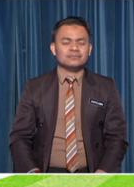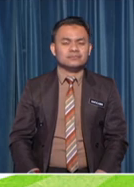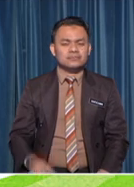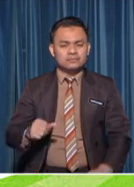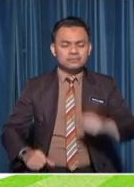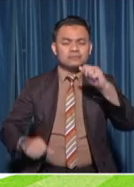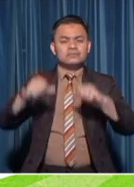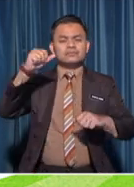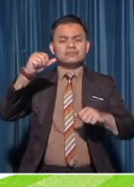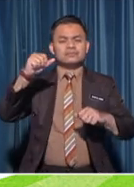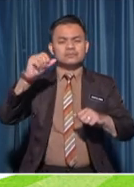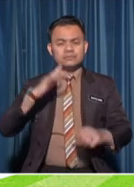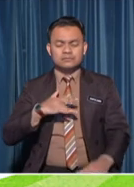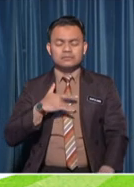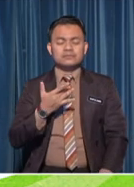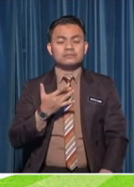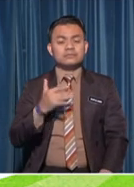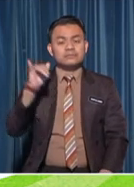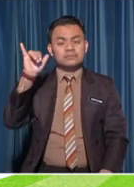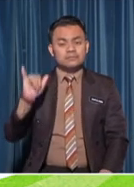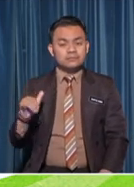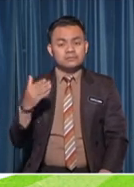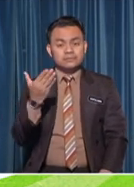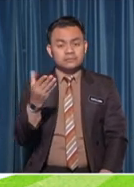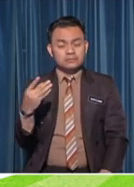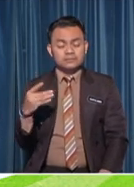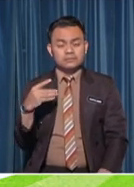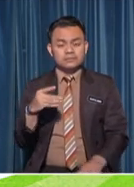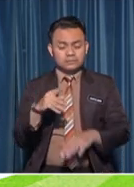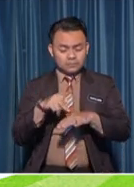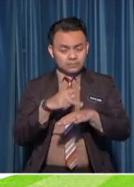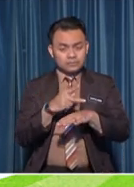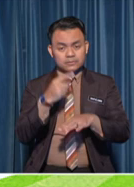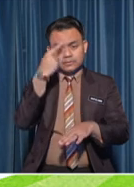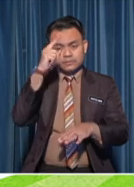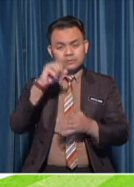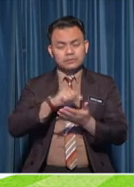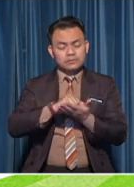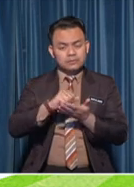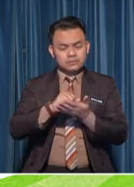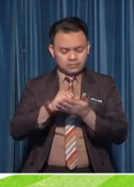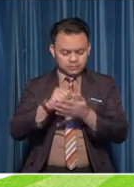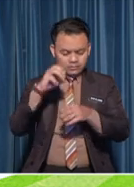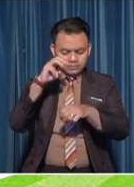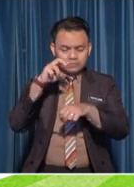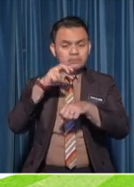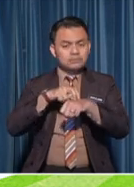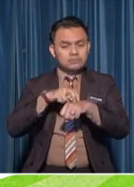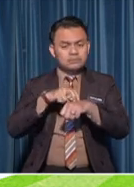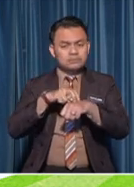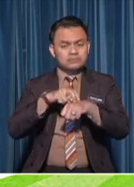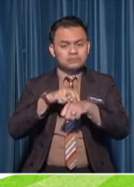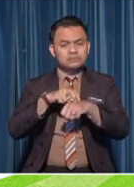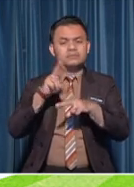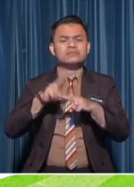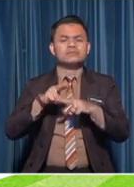your sensors will you use to check if the chips are spicy or